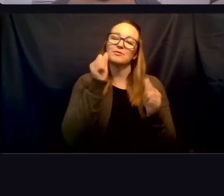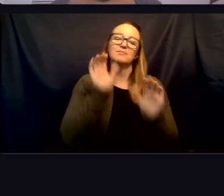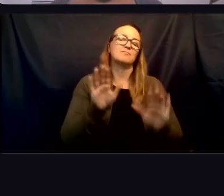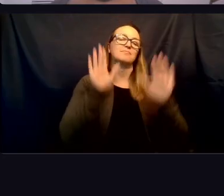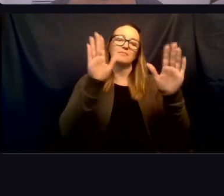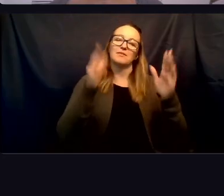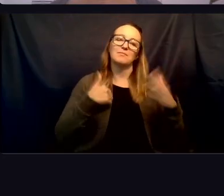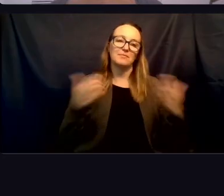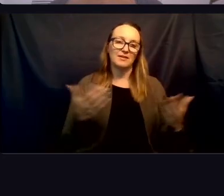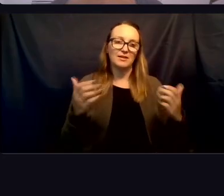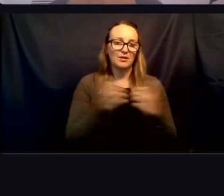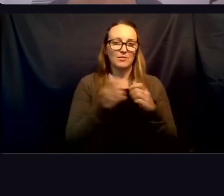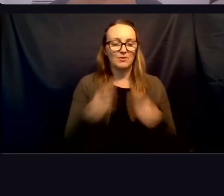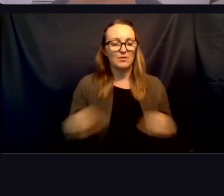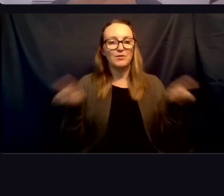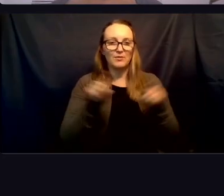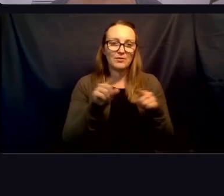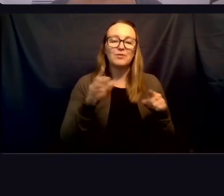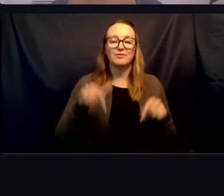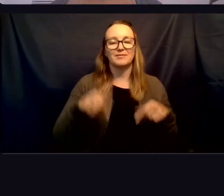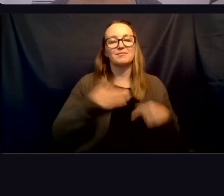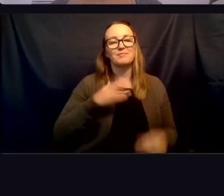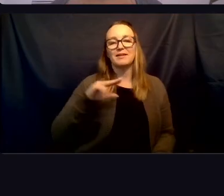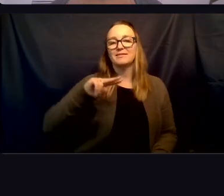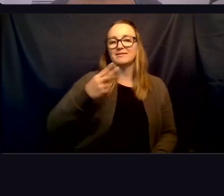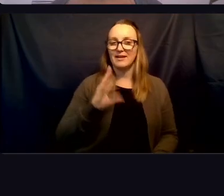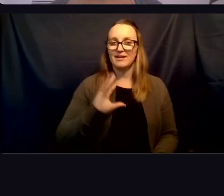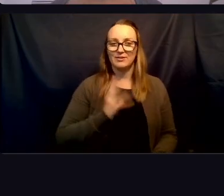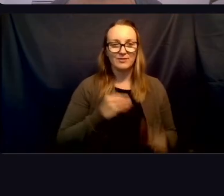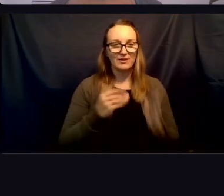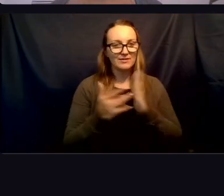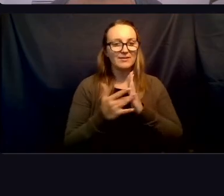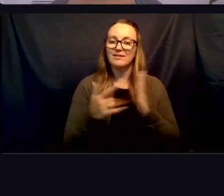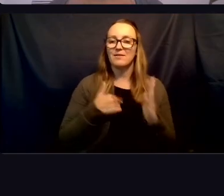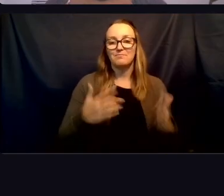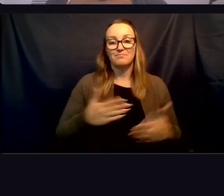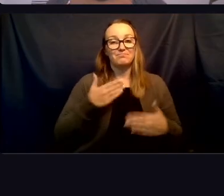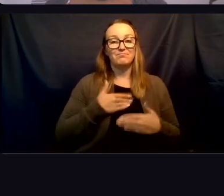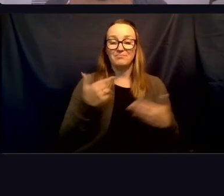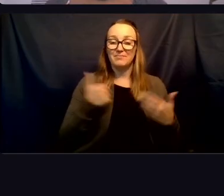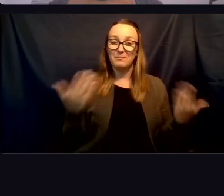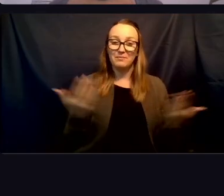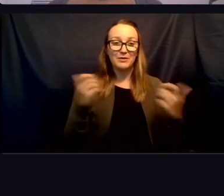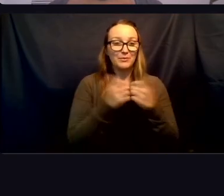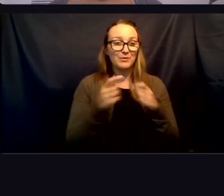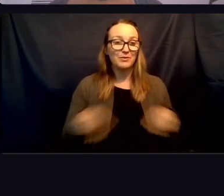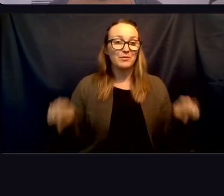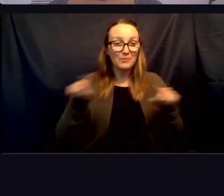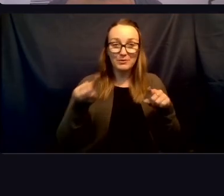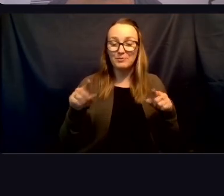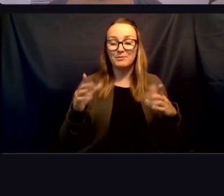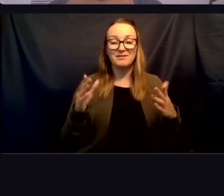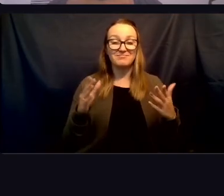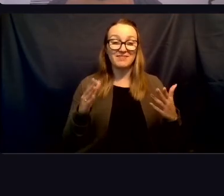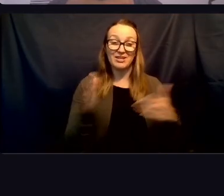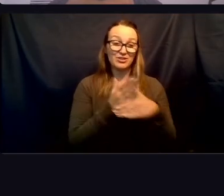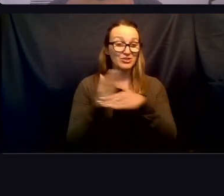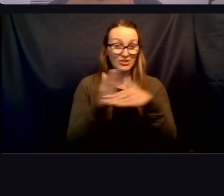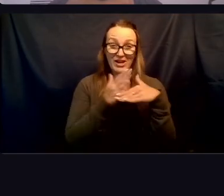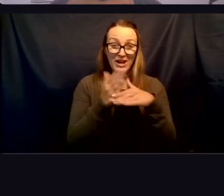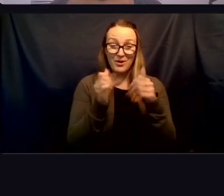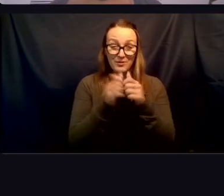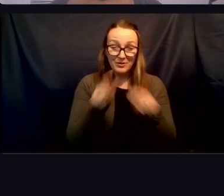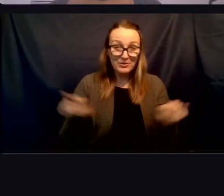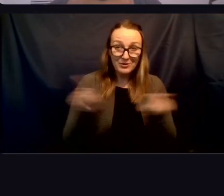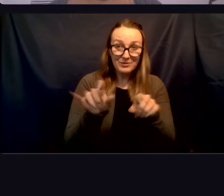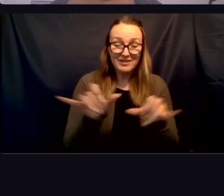my second TransTech, and just happy to be here with y'all and to, share with y'all like y'all shared with me.